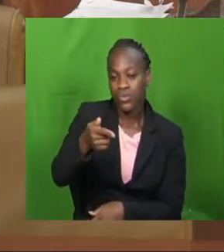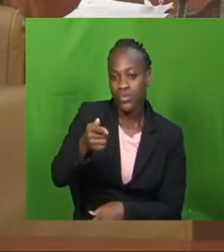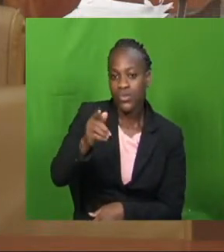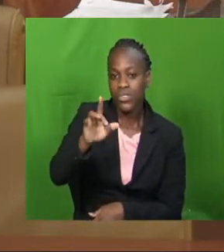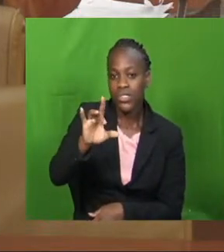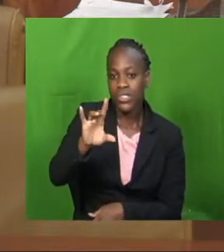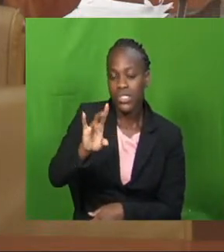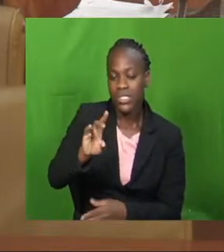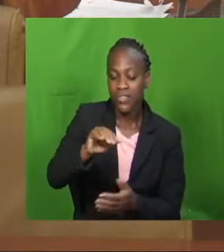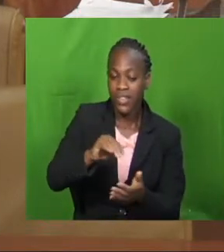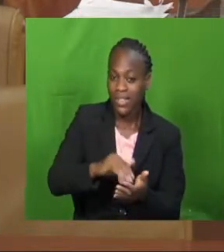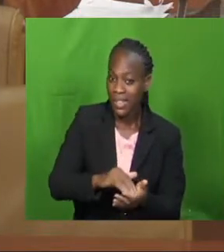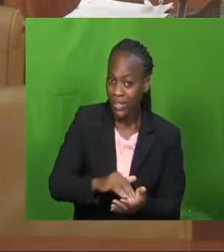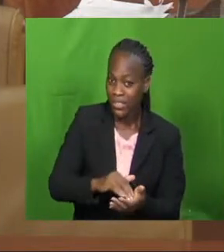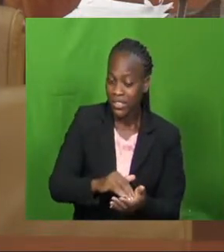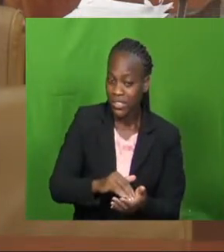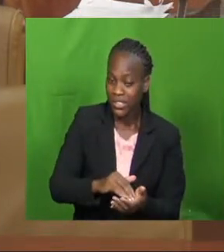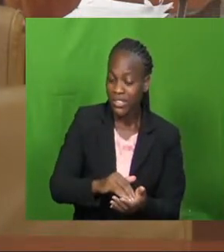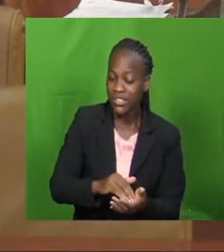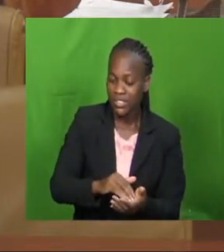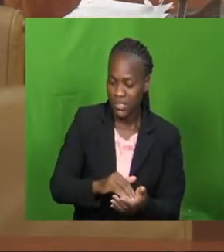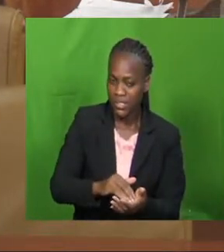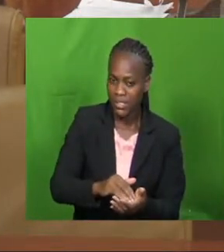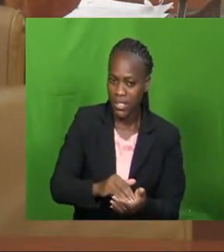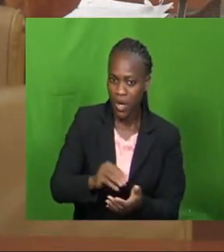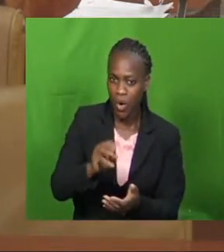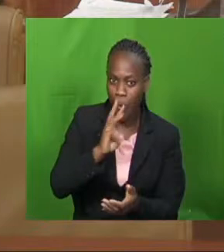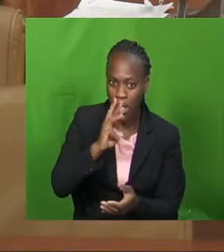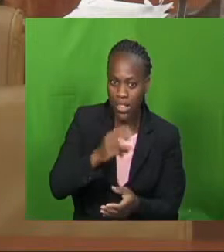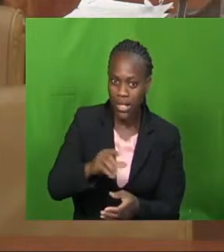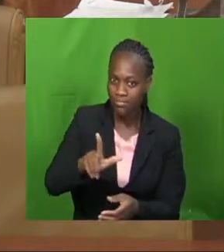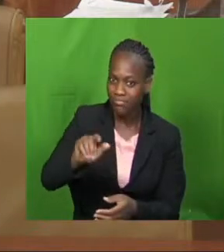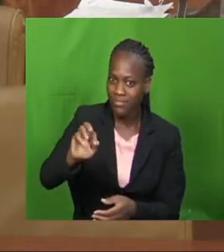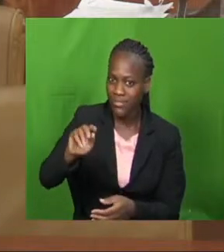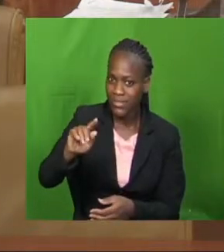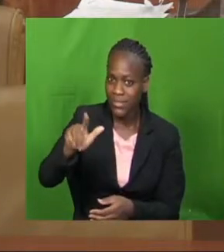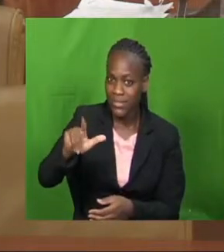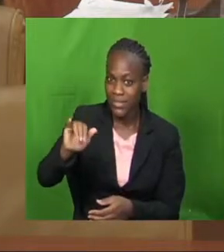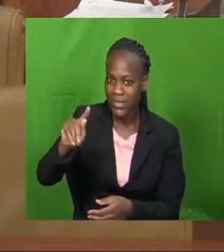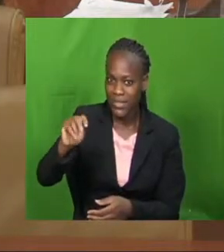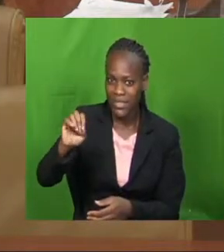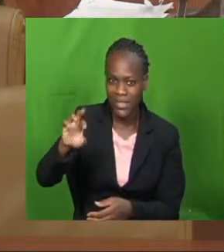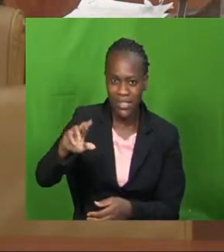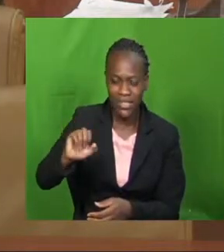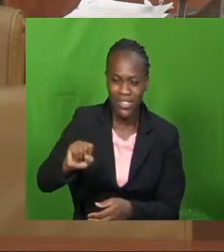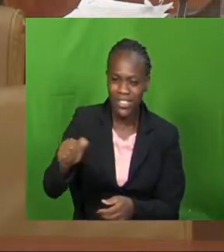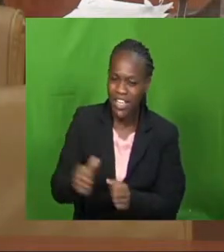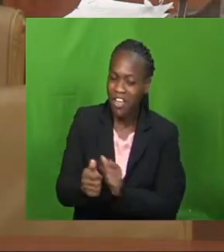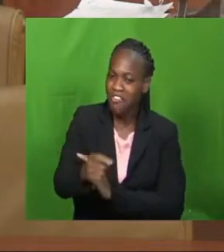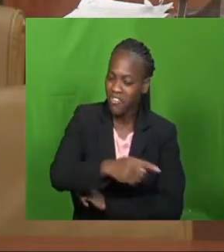27,000 meter cube per day. So clearly, it shows that apart from